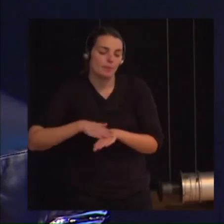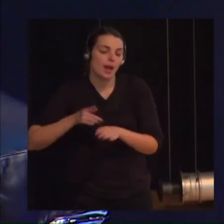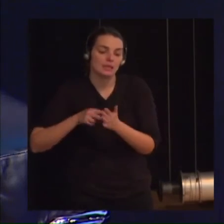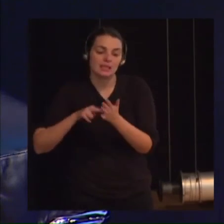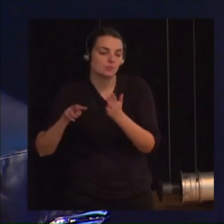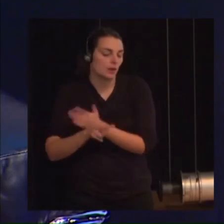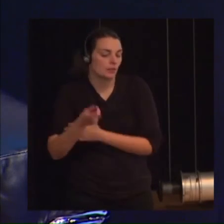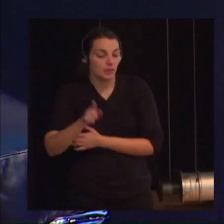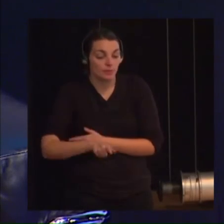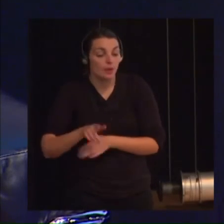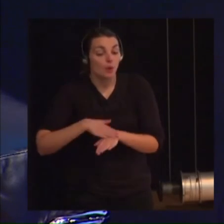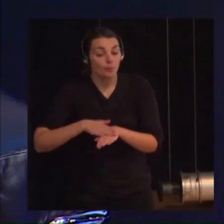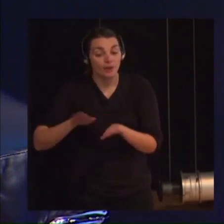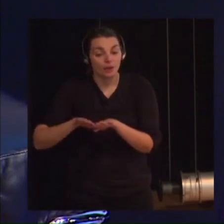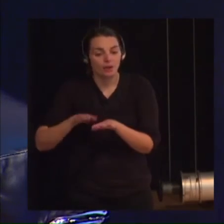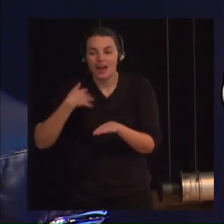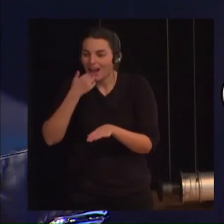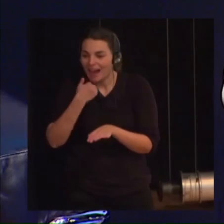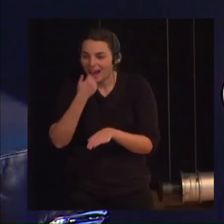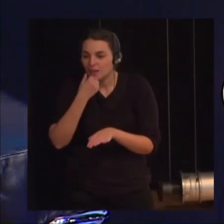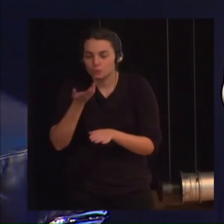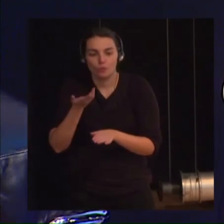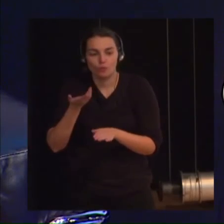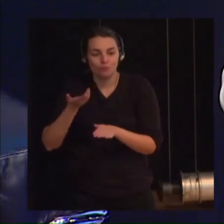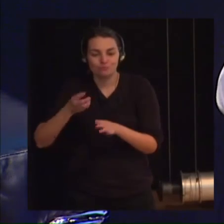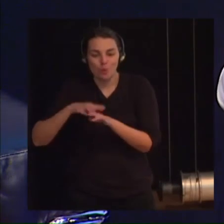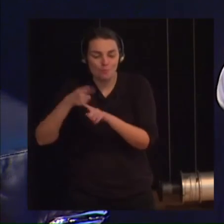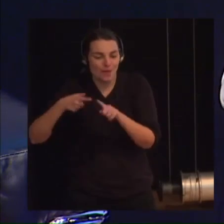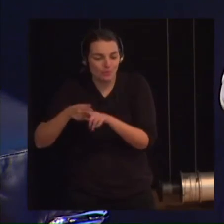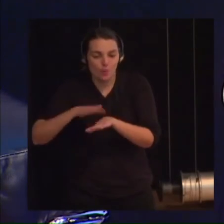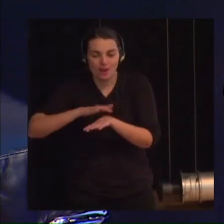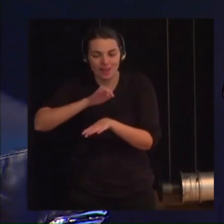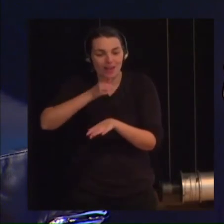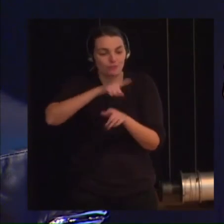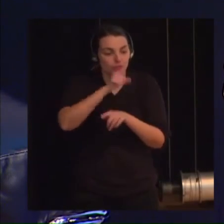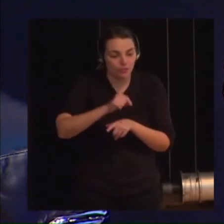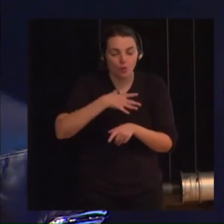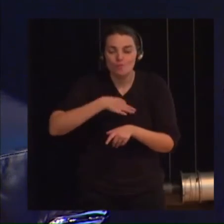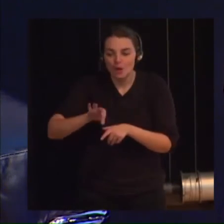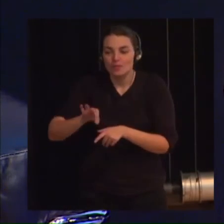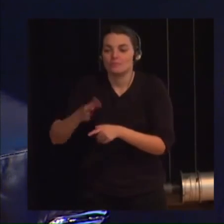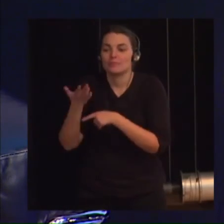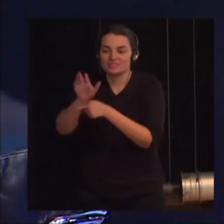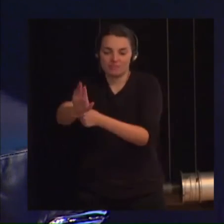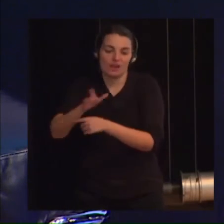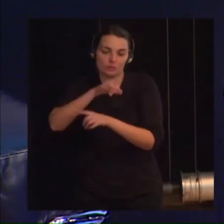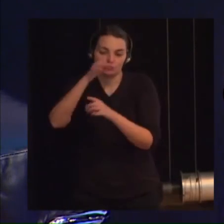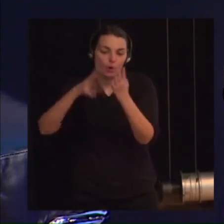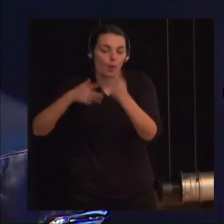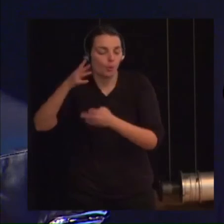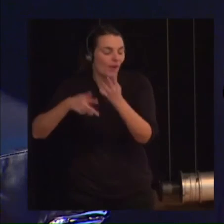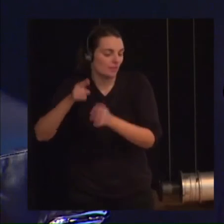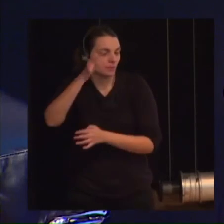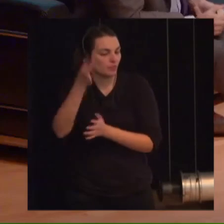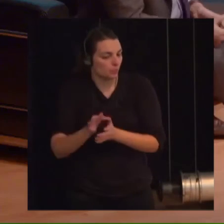platform for that accountability. So I hope we can all agree on that, and that will contribute to a more vibrant foundation and philanthropic sector.